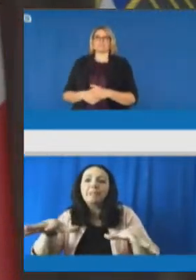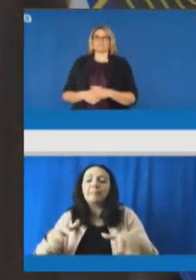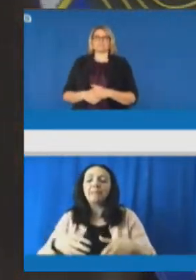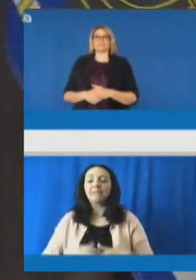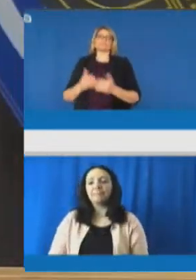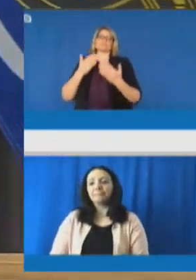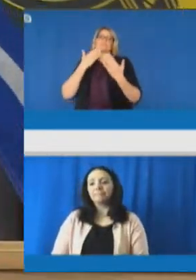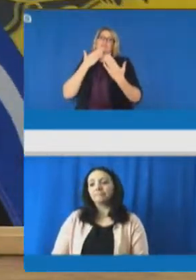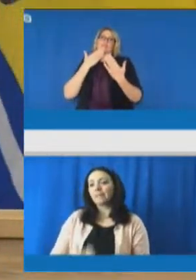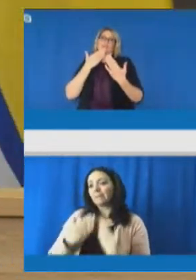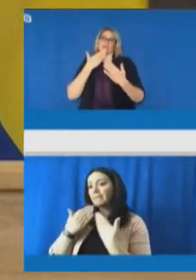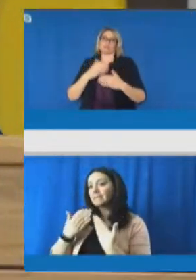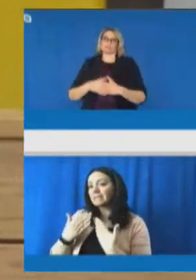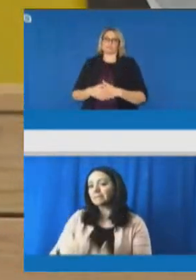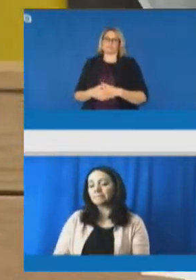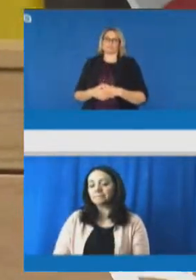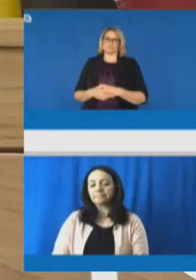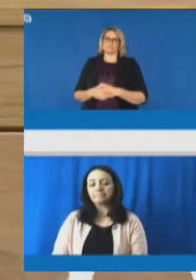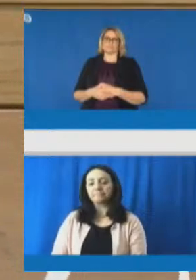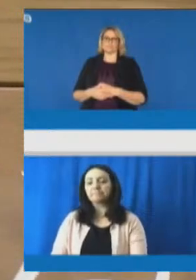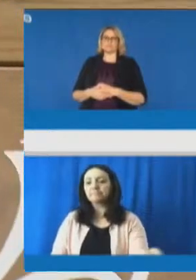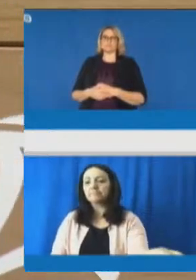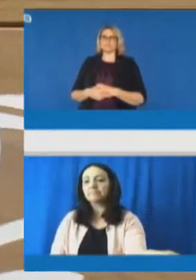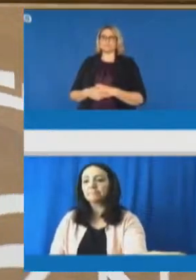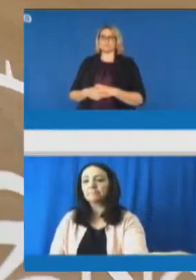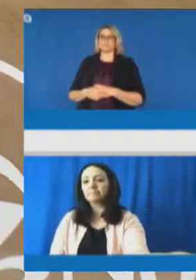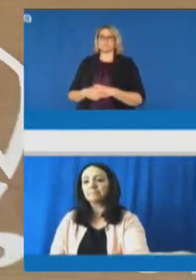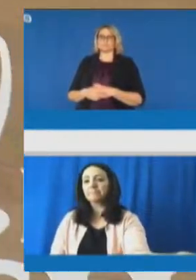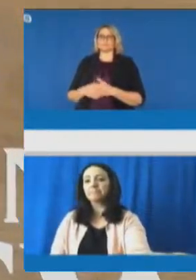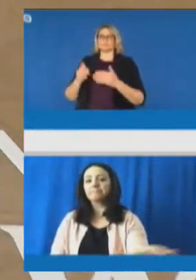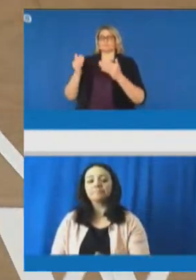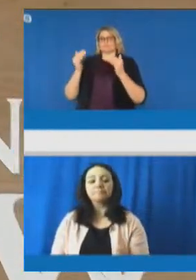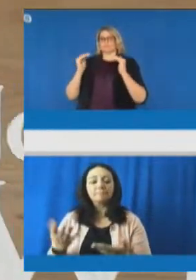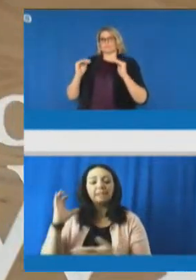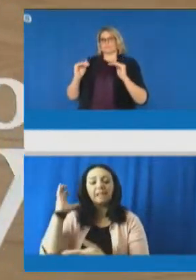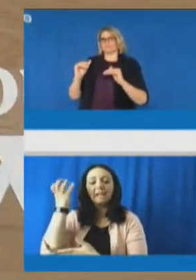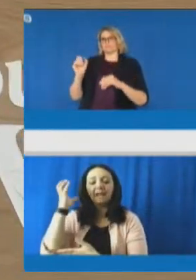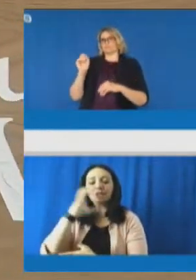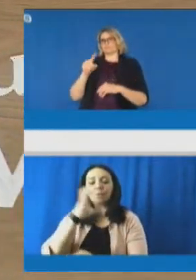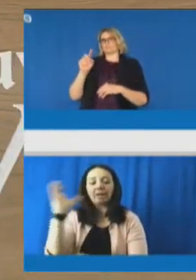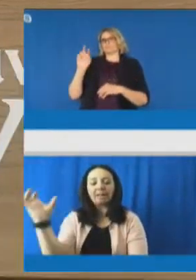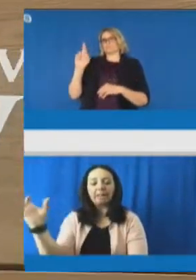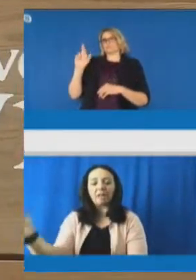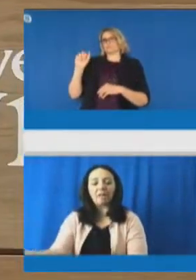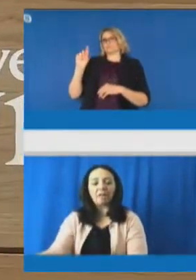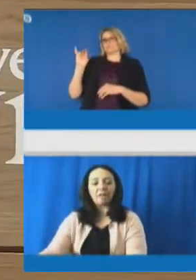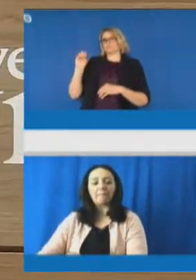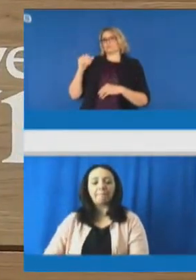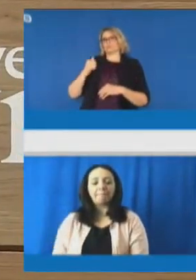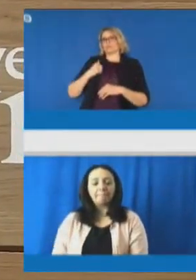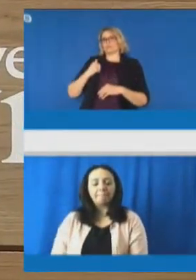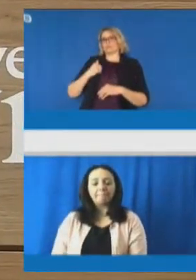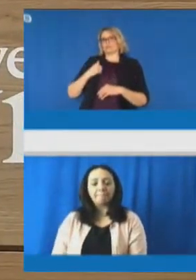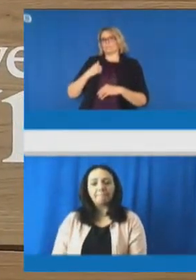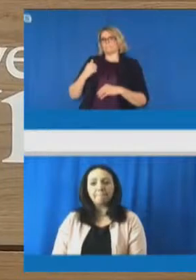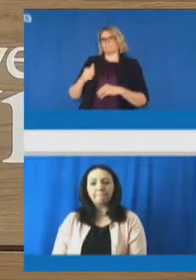les horloges de 1 heure dimanche matin. Thank you very much. That concludes today's